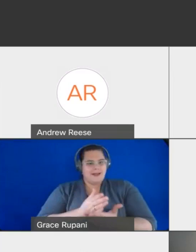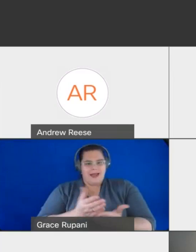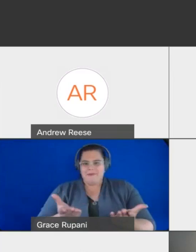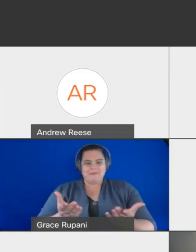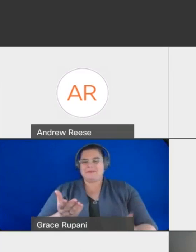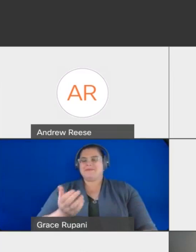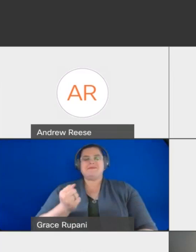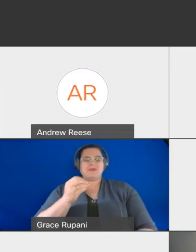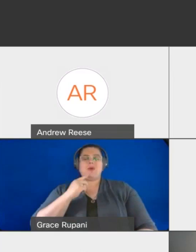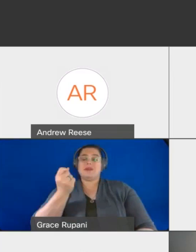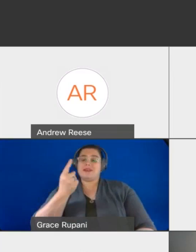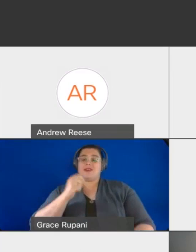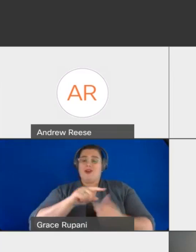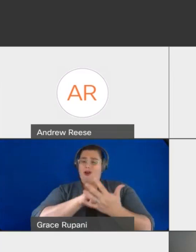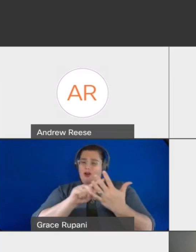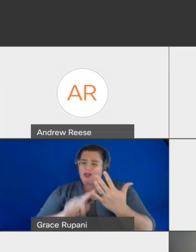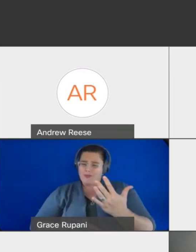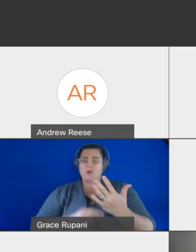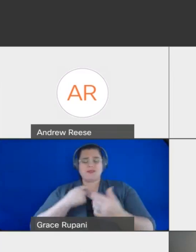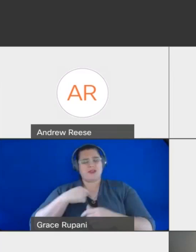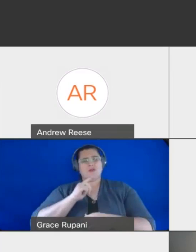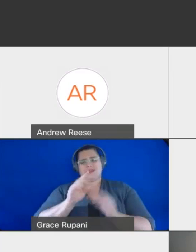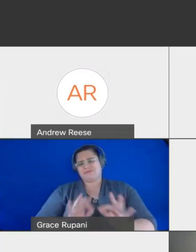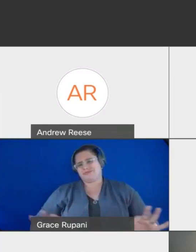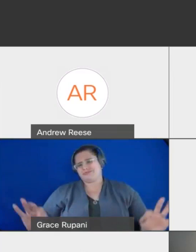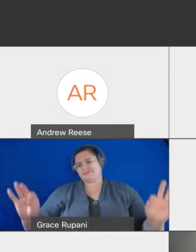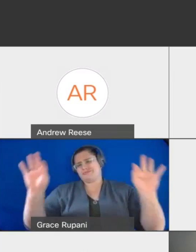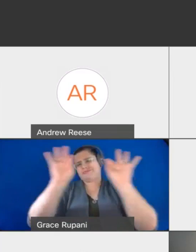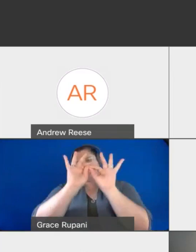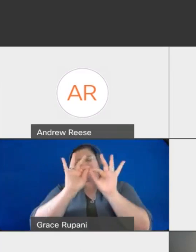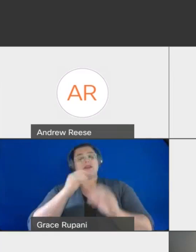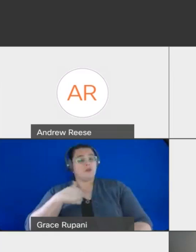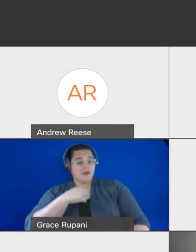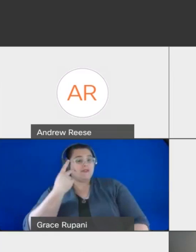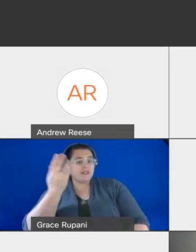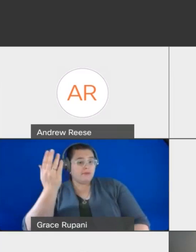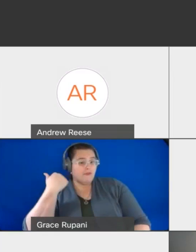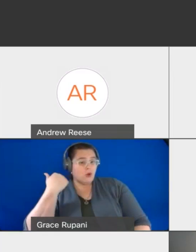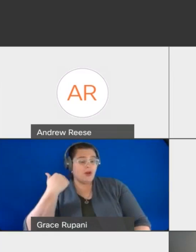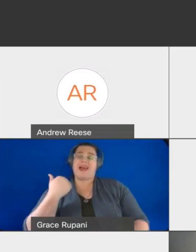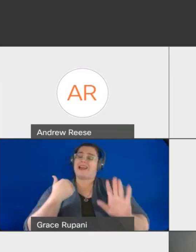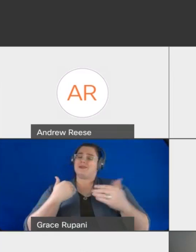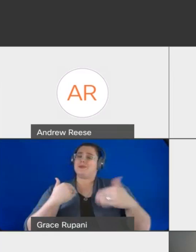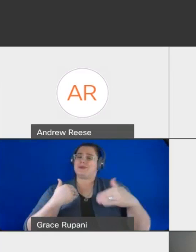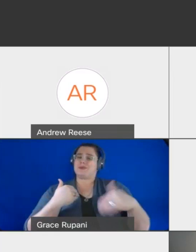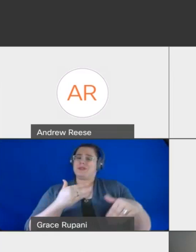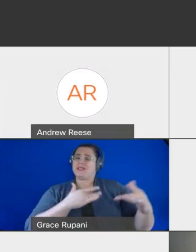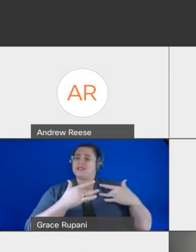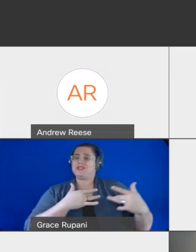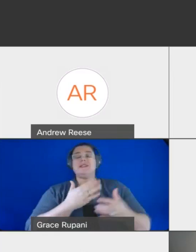essential, because what we've seen is in some home, and it's really a concern, we see some